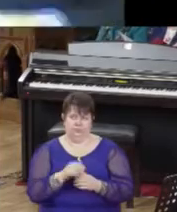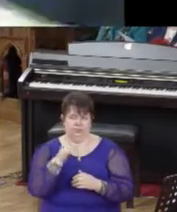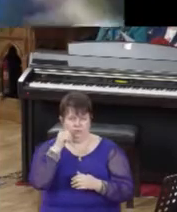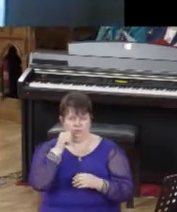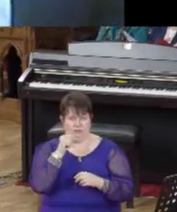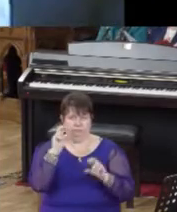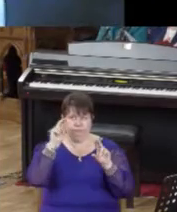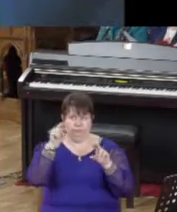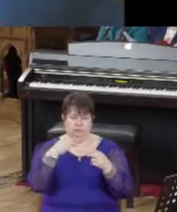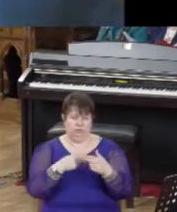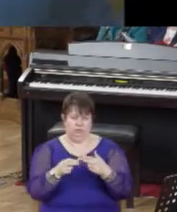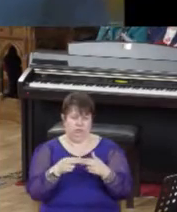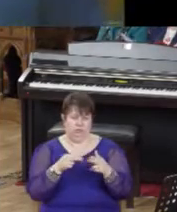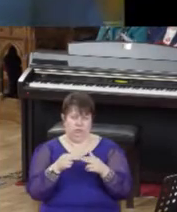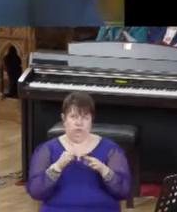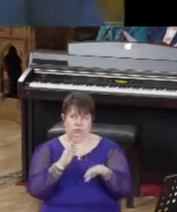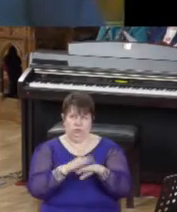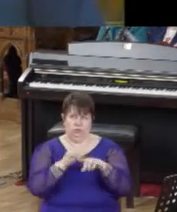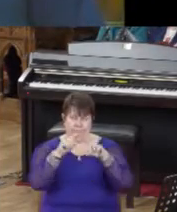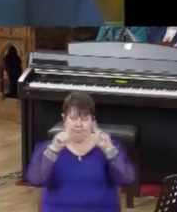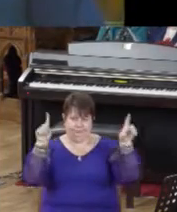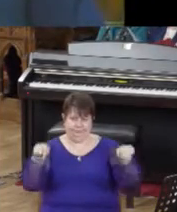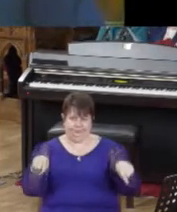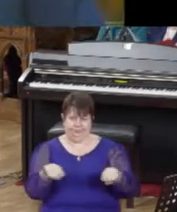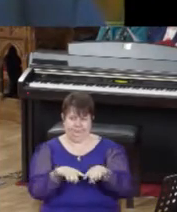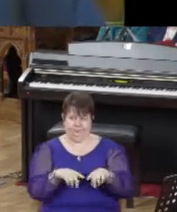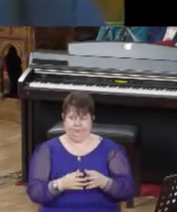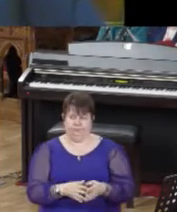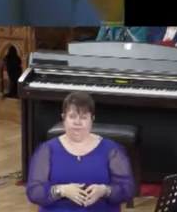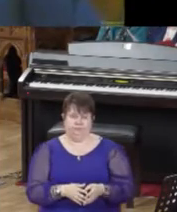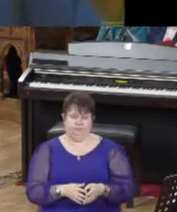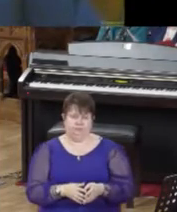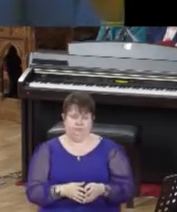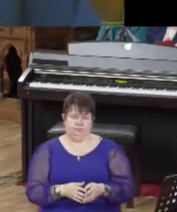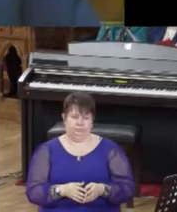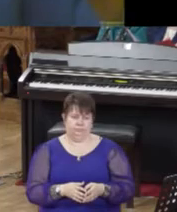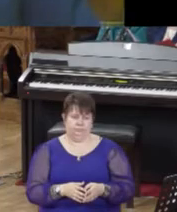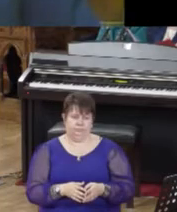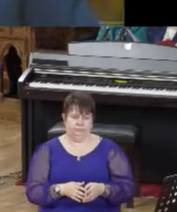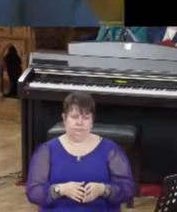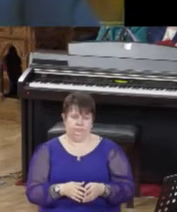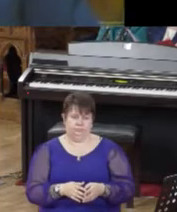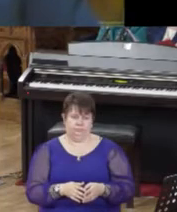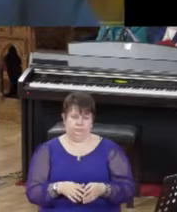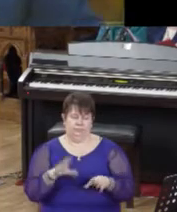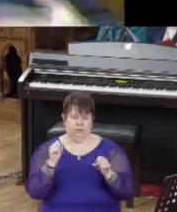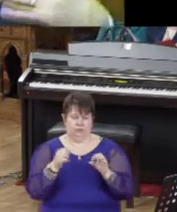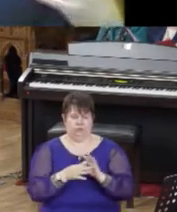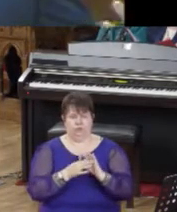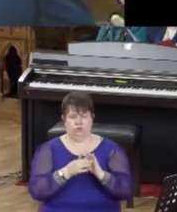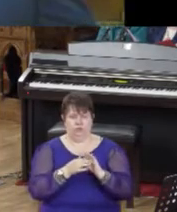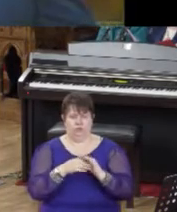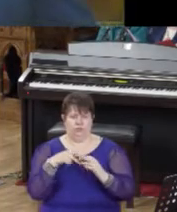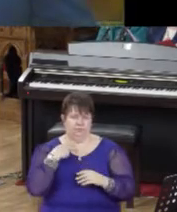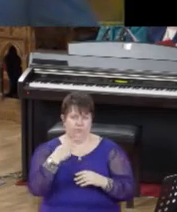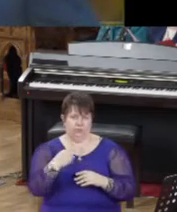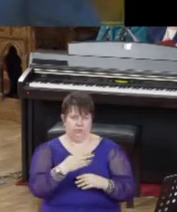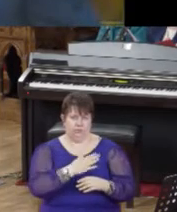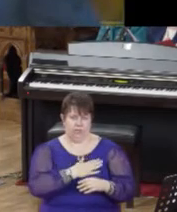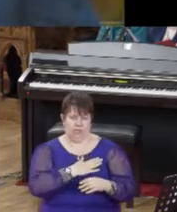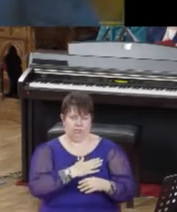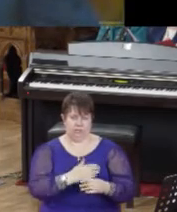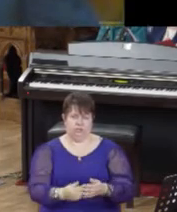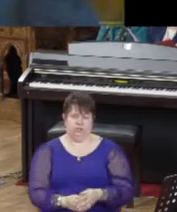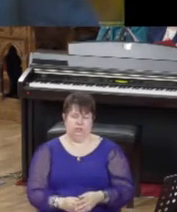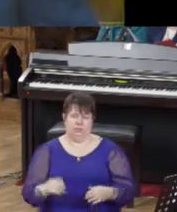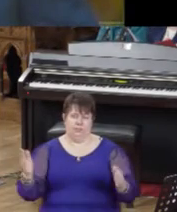and what I've just announced kind of in the back burner just now, and let's just join our voices and our hearts together and